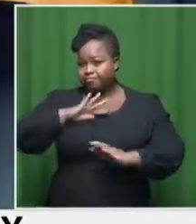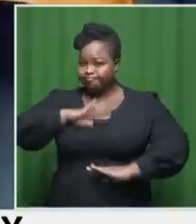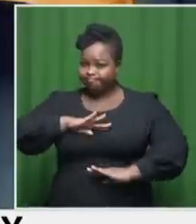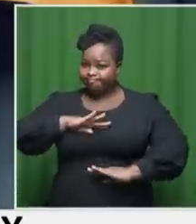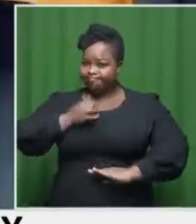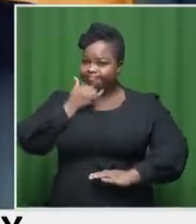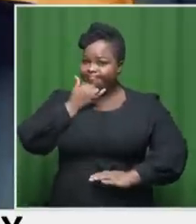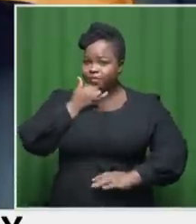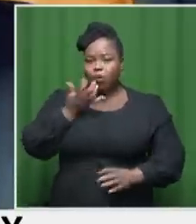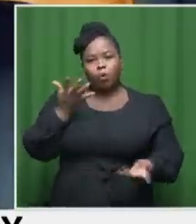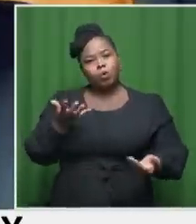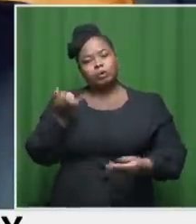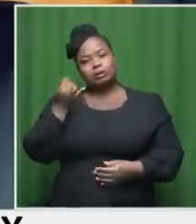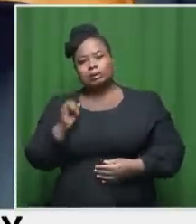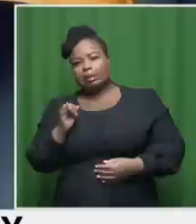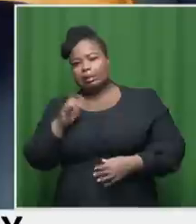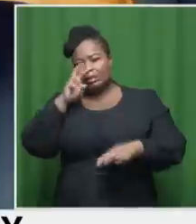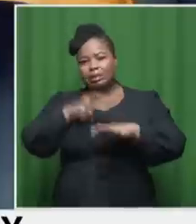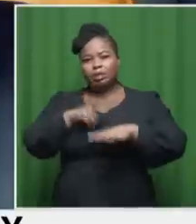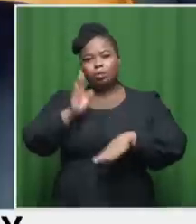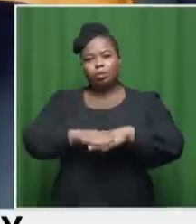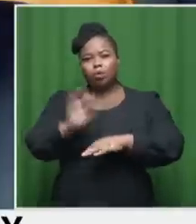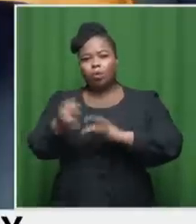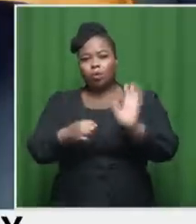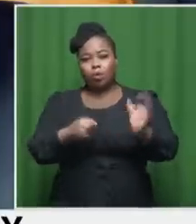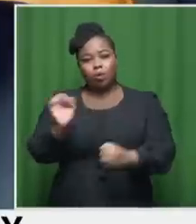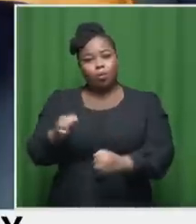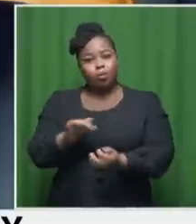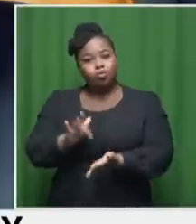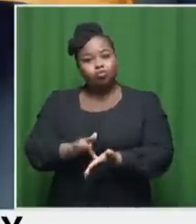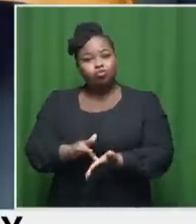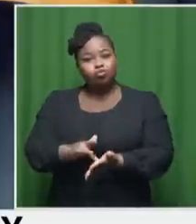or do you still have gaps that need to be filled at this point?